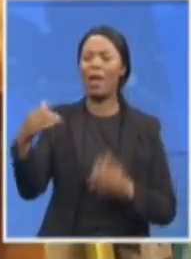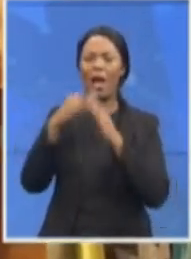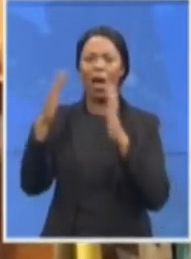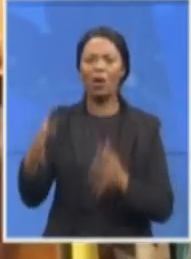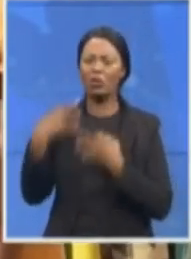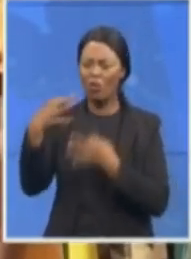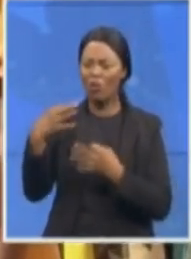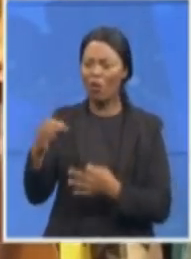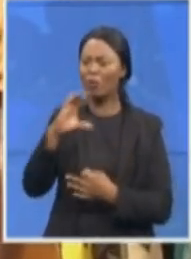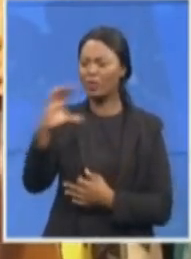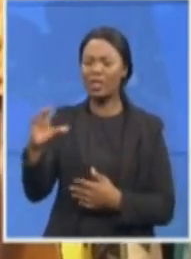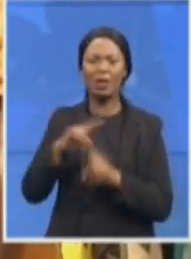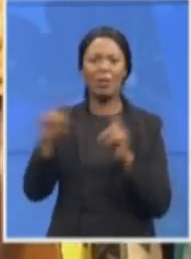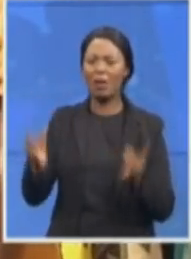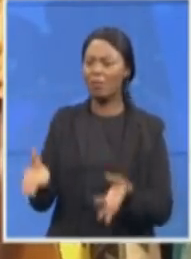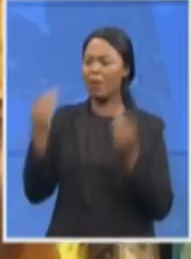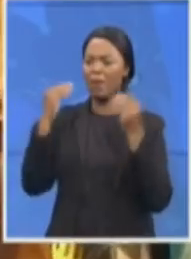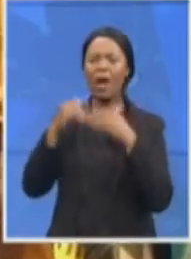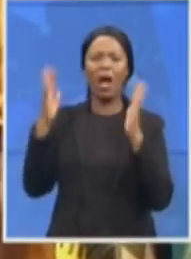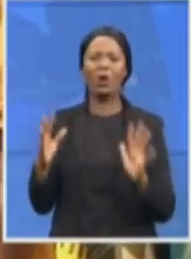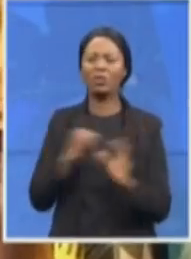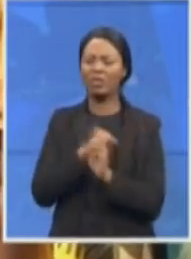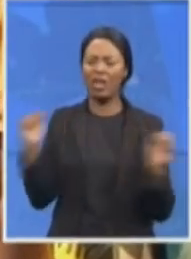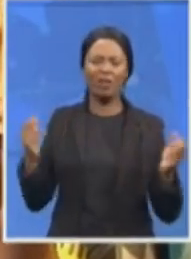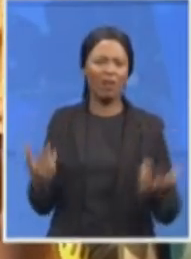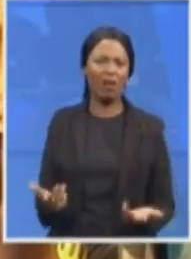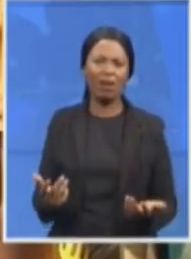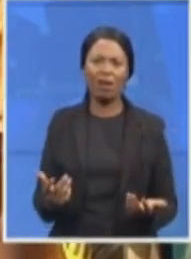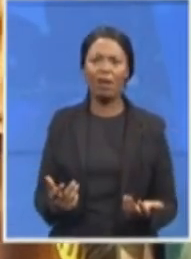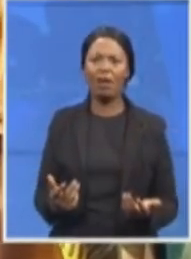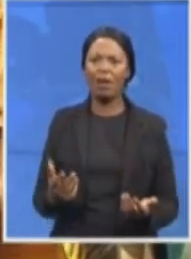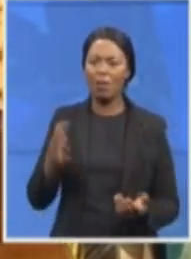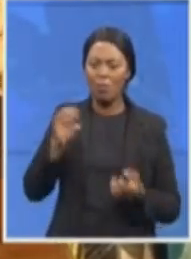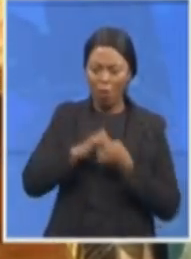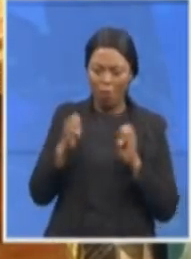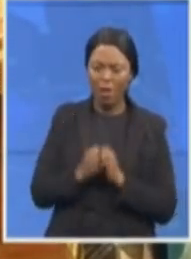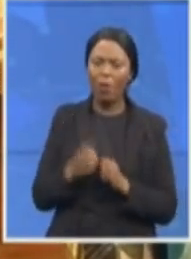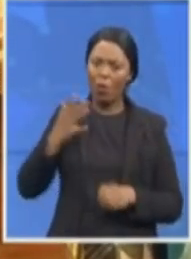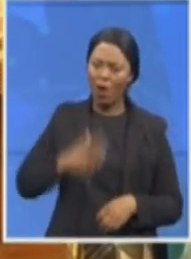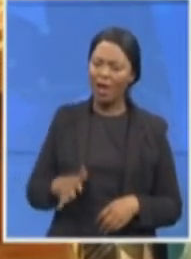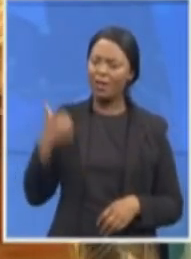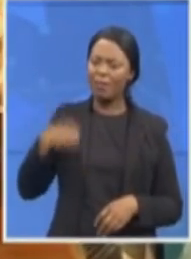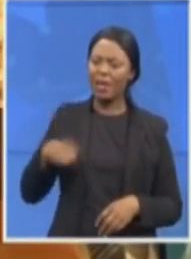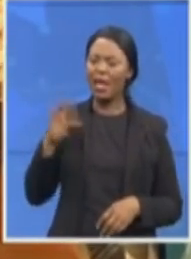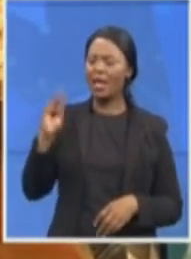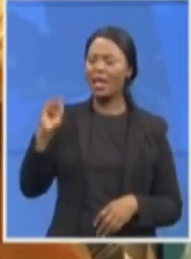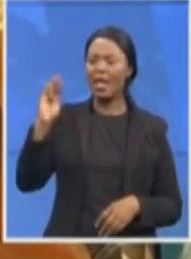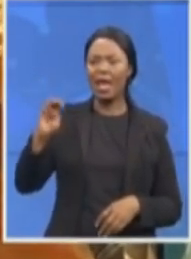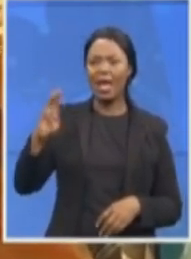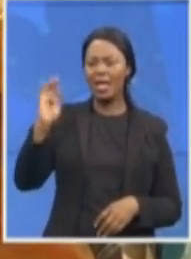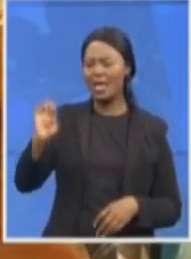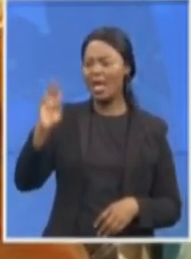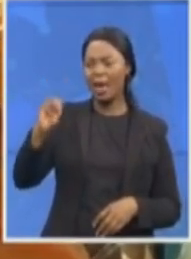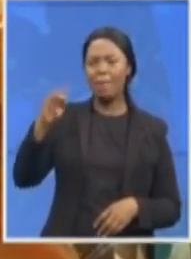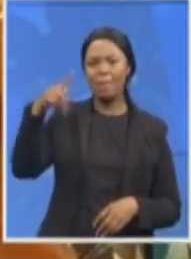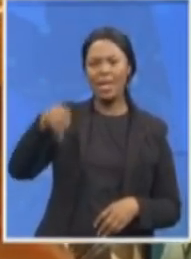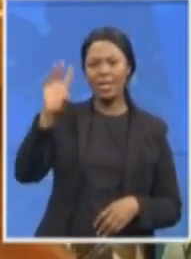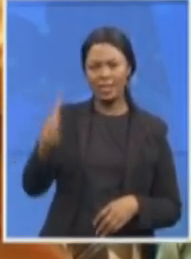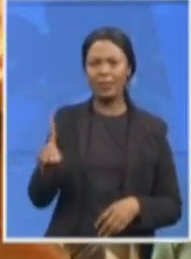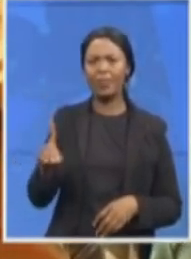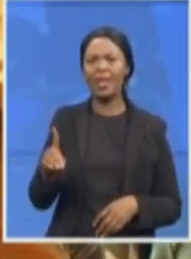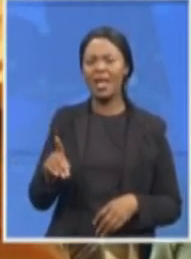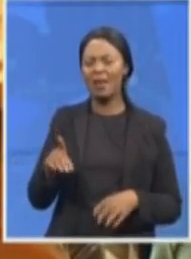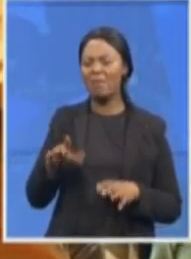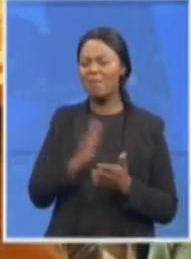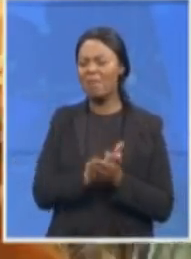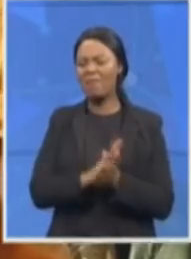the problem is we want that the mayor this EMPD land eviction. Why? Because when they don't have even a paper to tell us